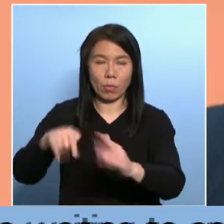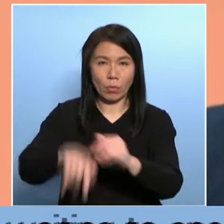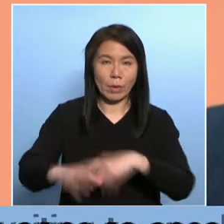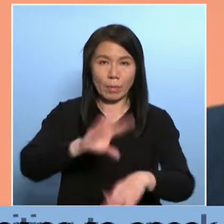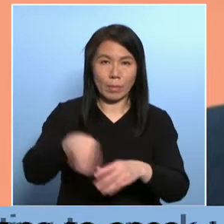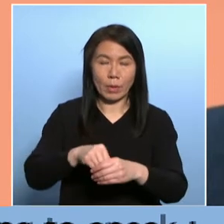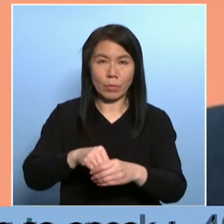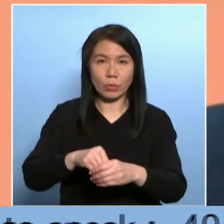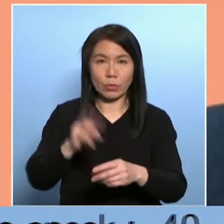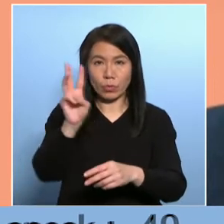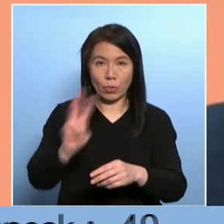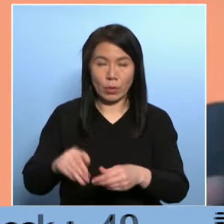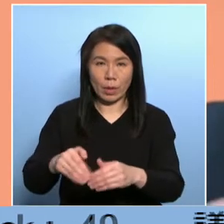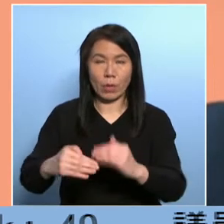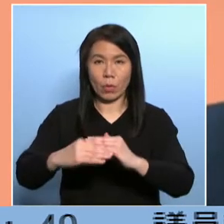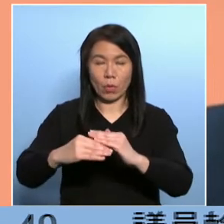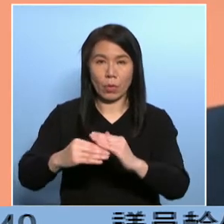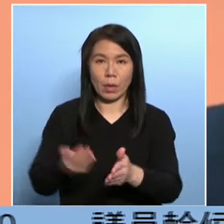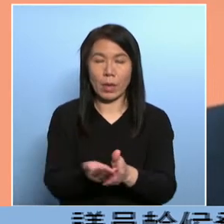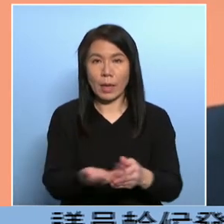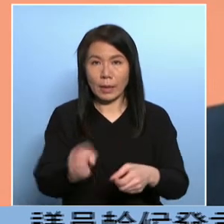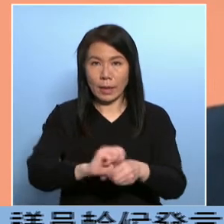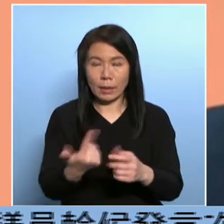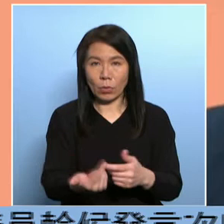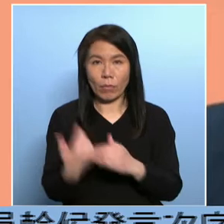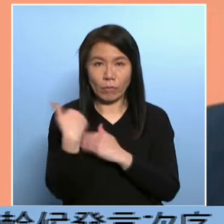Bureau can consider sea routes